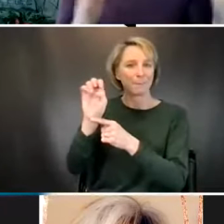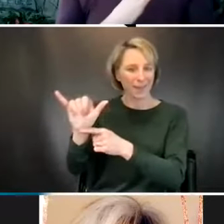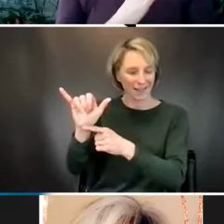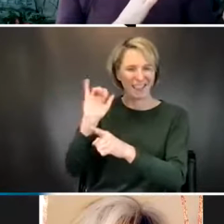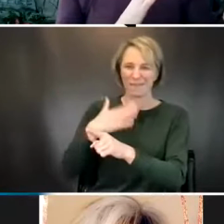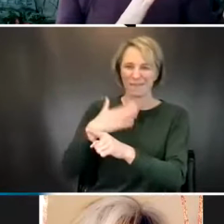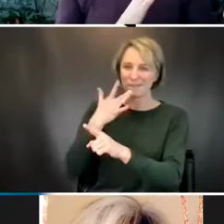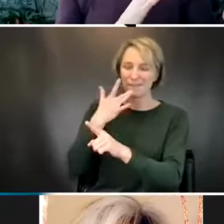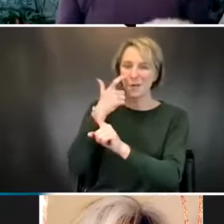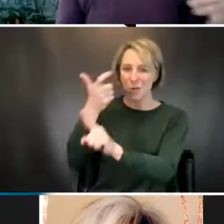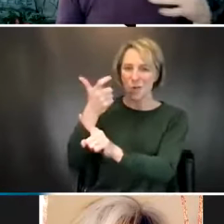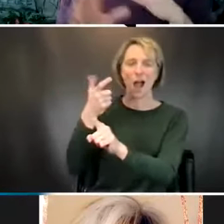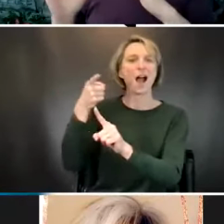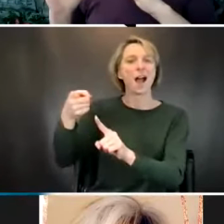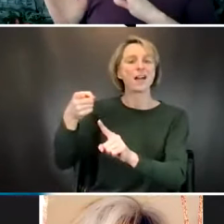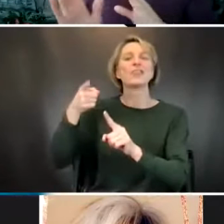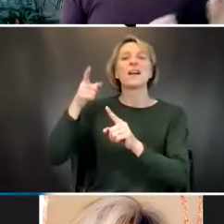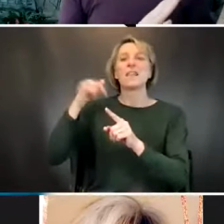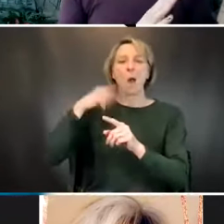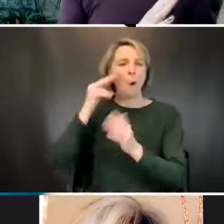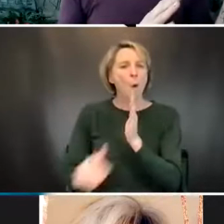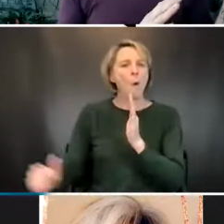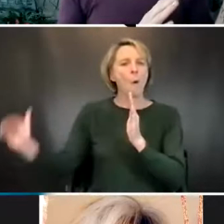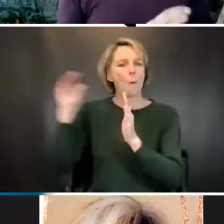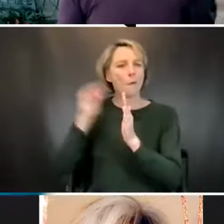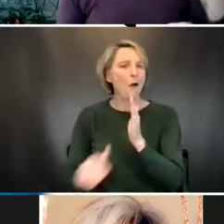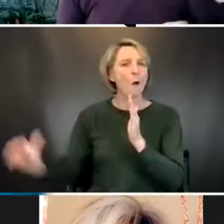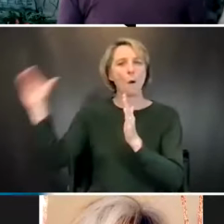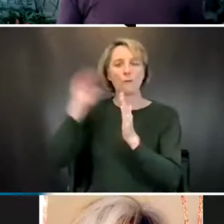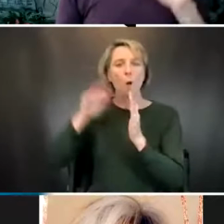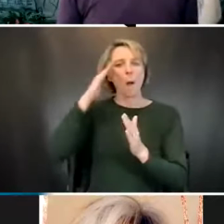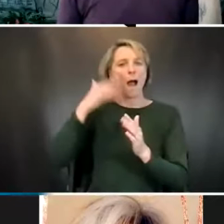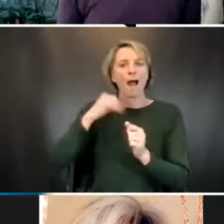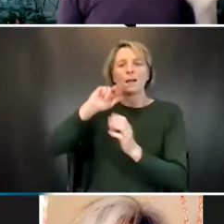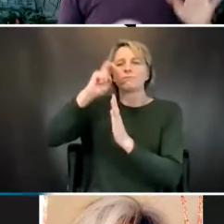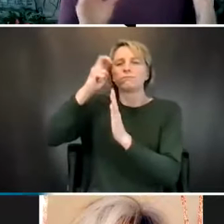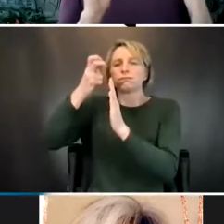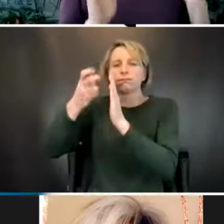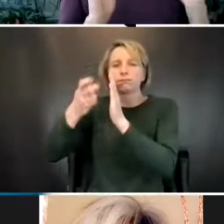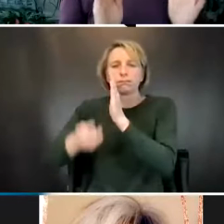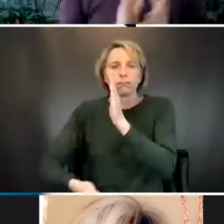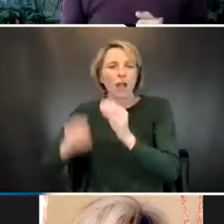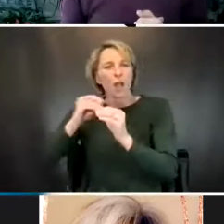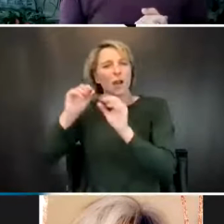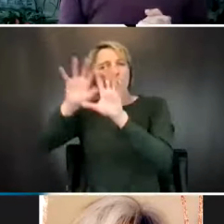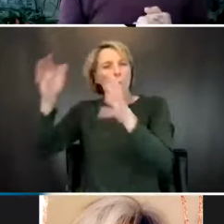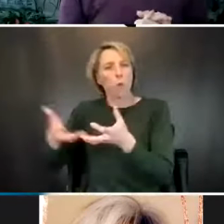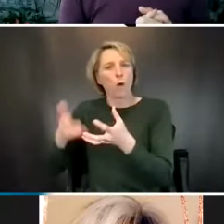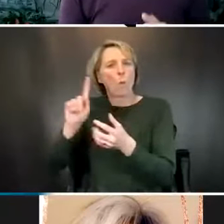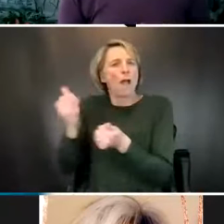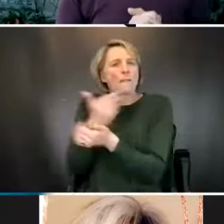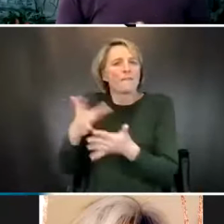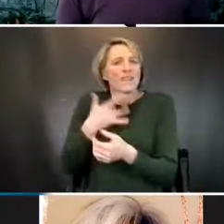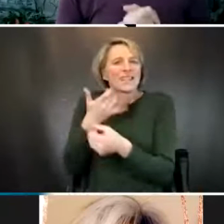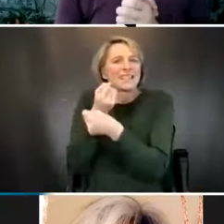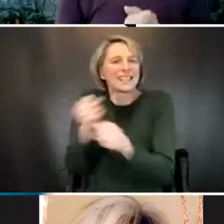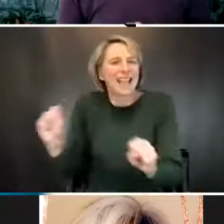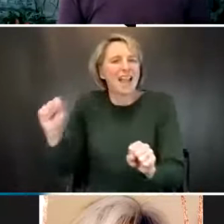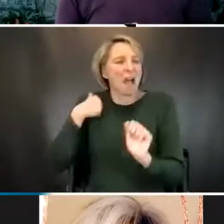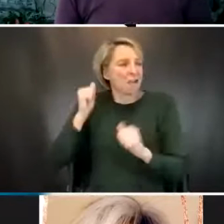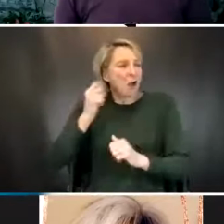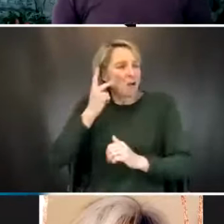this other world where everything is safe and it's all wrapped up. So by all means, that is self-care